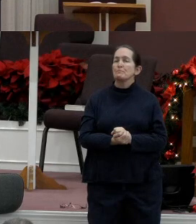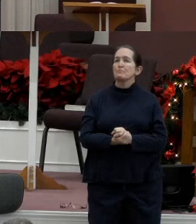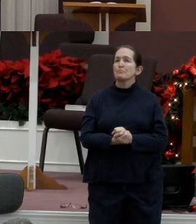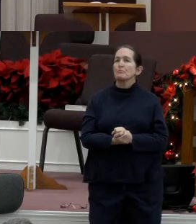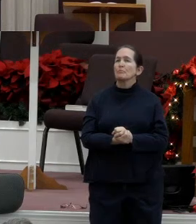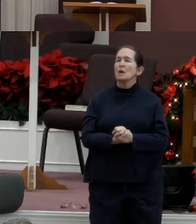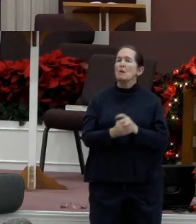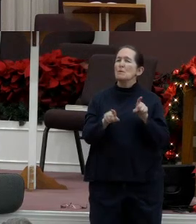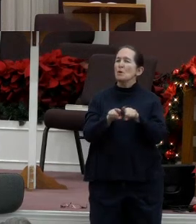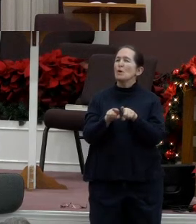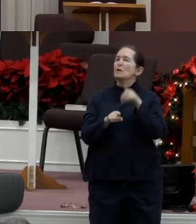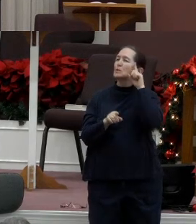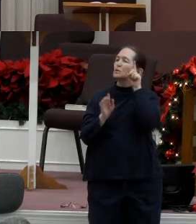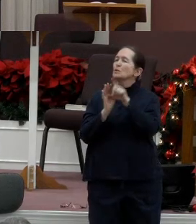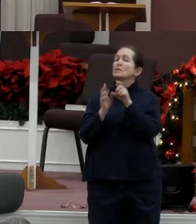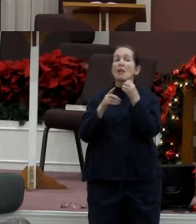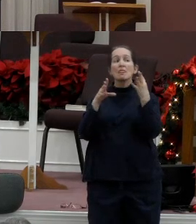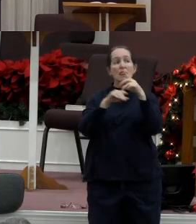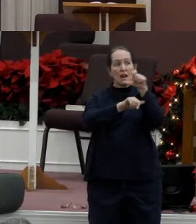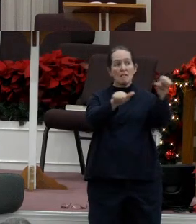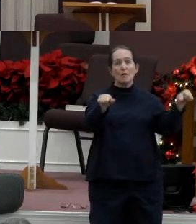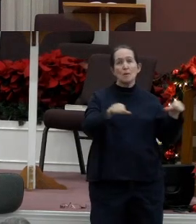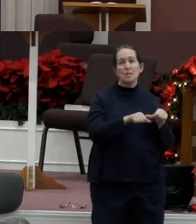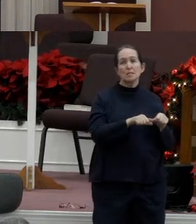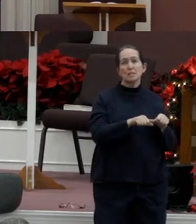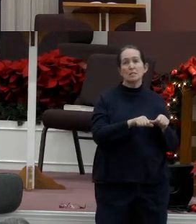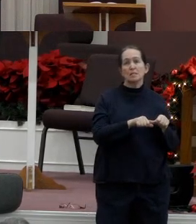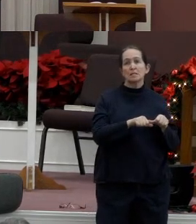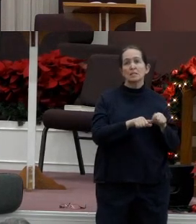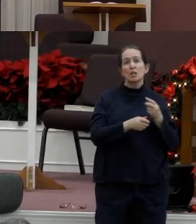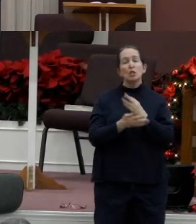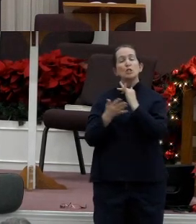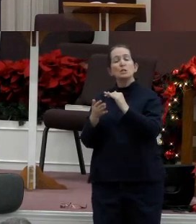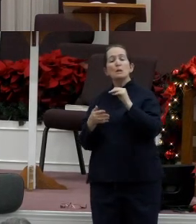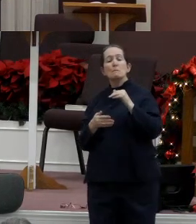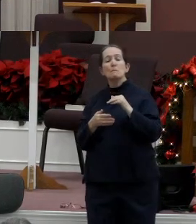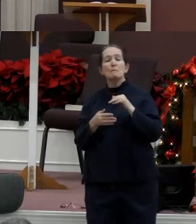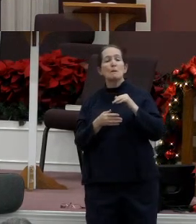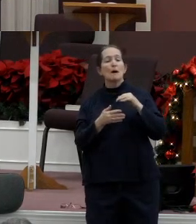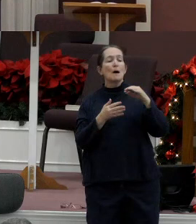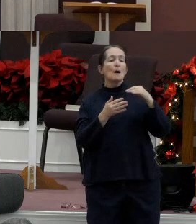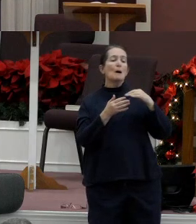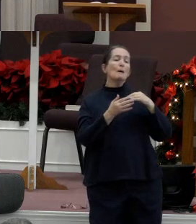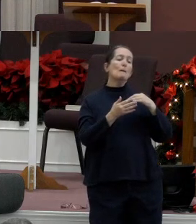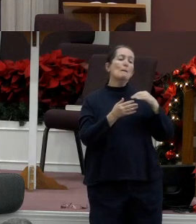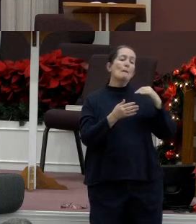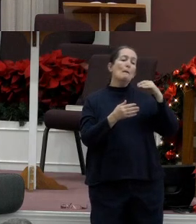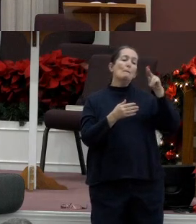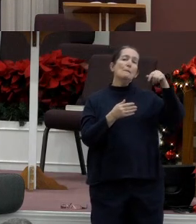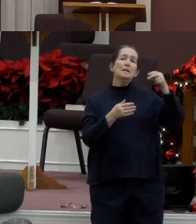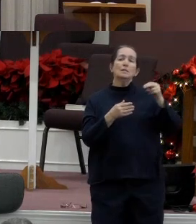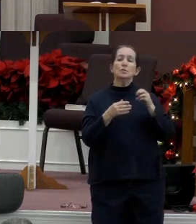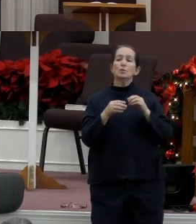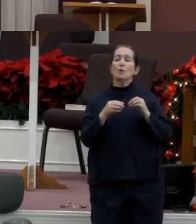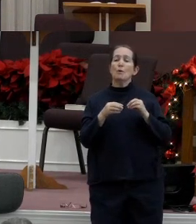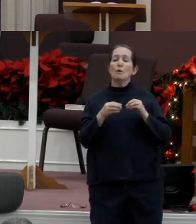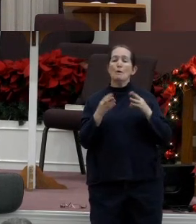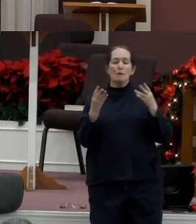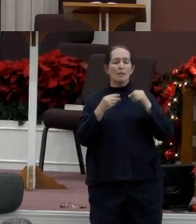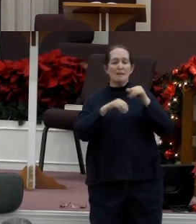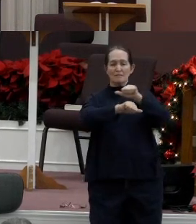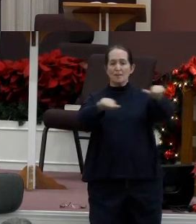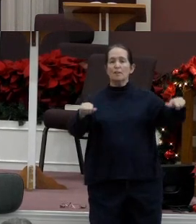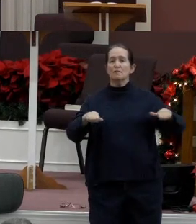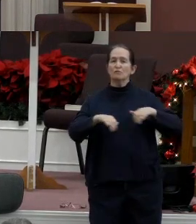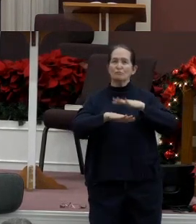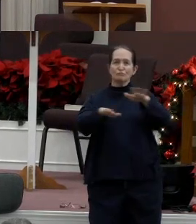But you'll also notice in a lot of areas, in the sheep pens or out in the fields. In Colorado, there are several places we used to